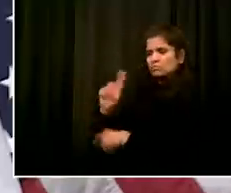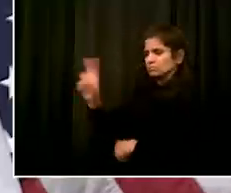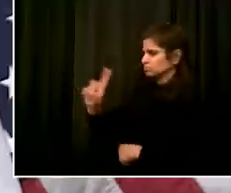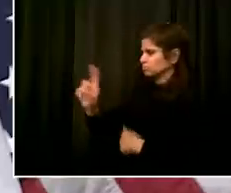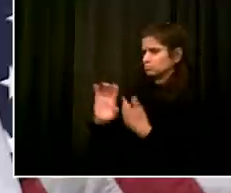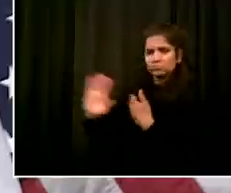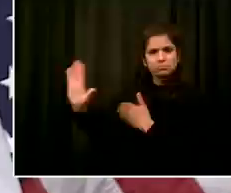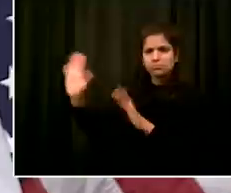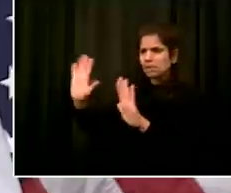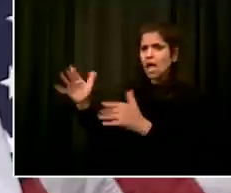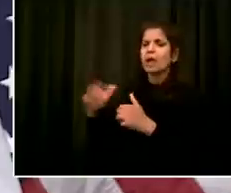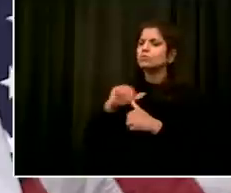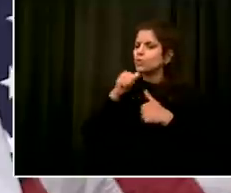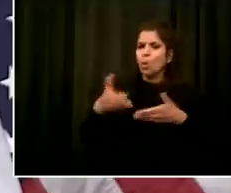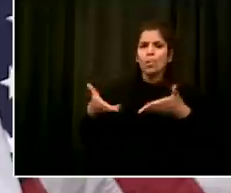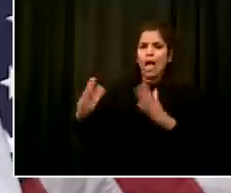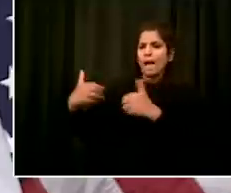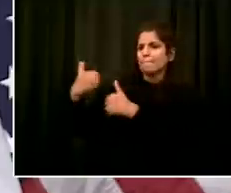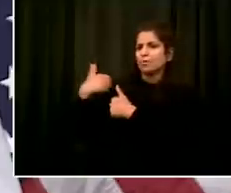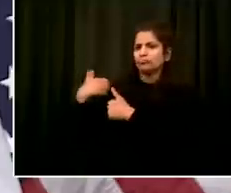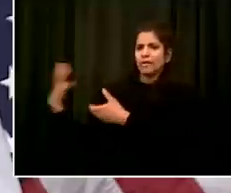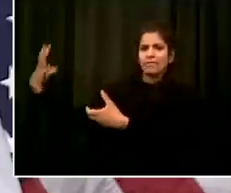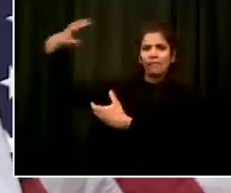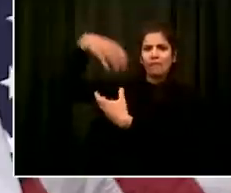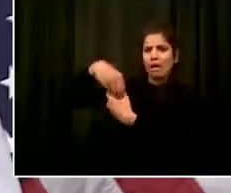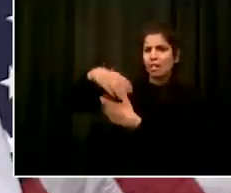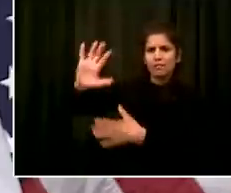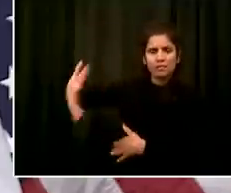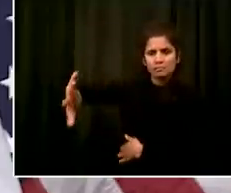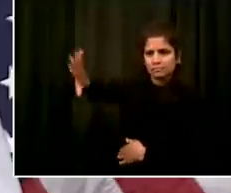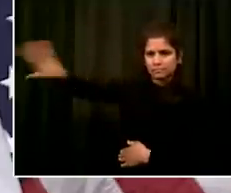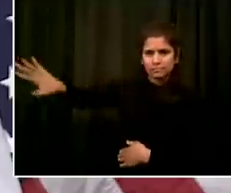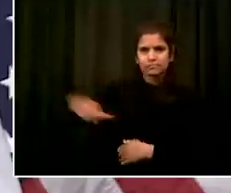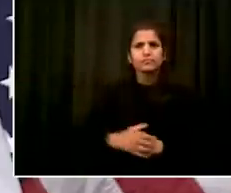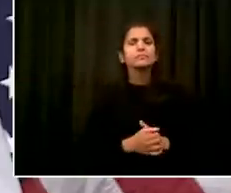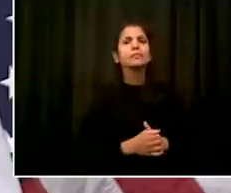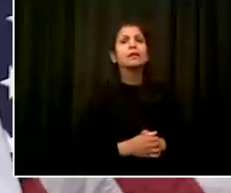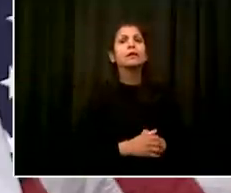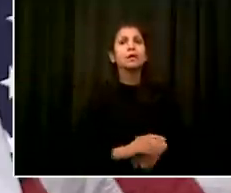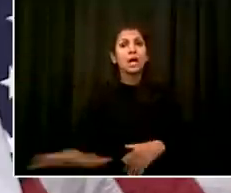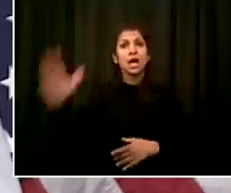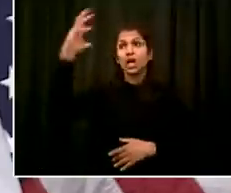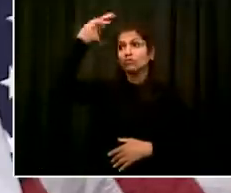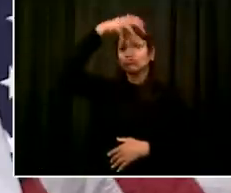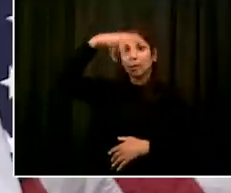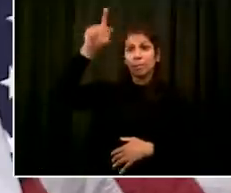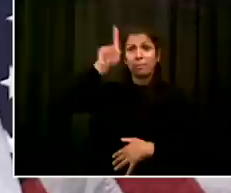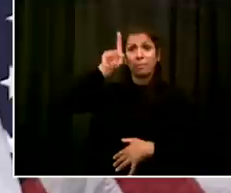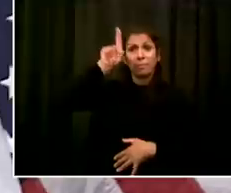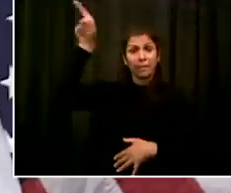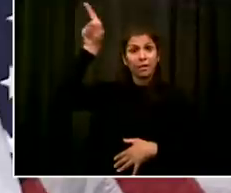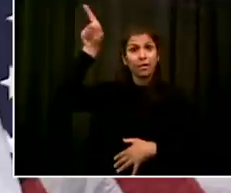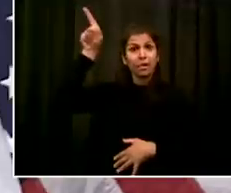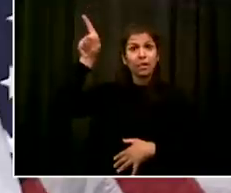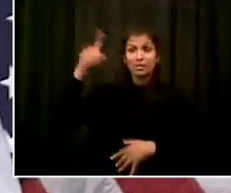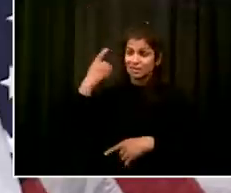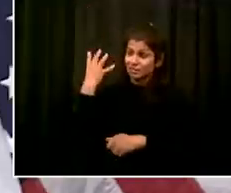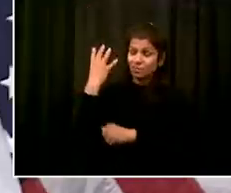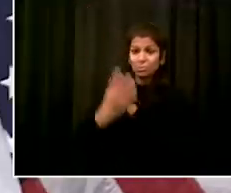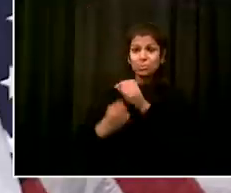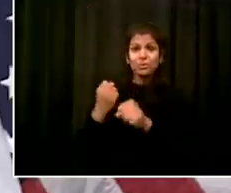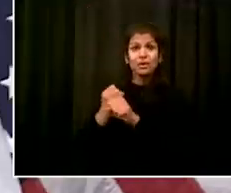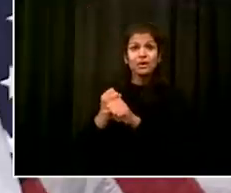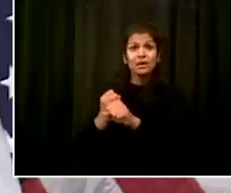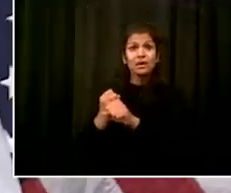took office, created so much division in this country. We could have used compassion. He gave us